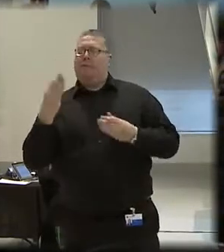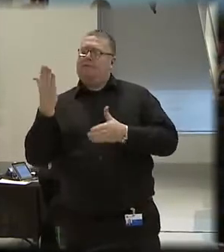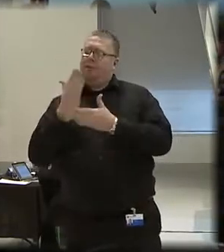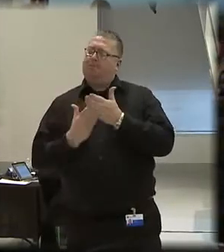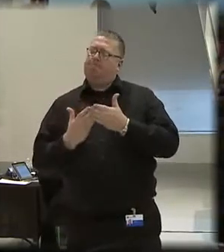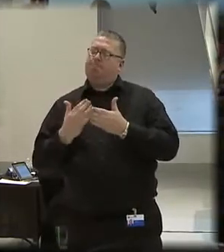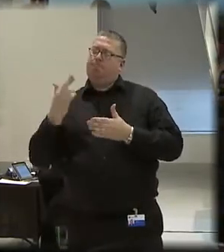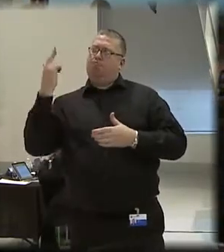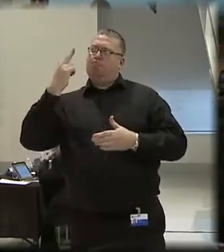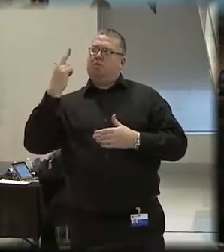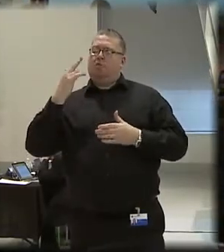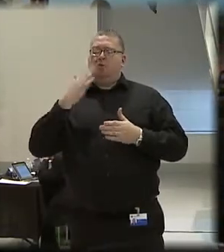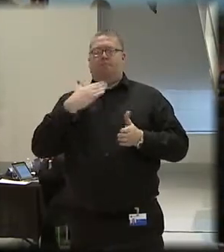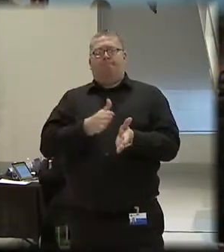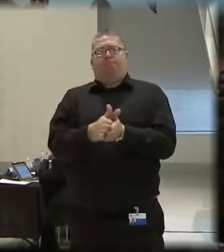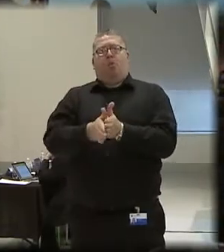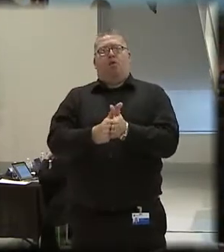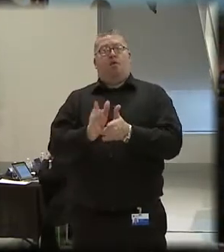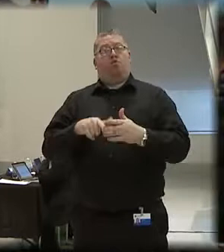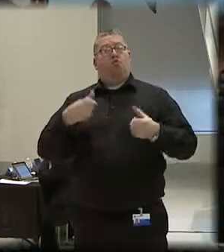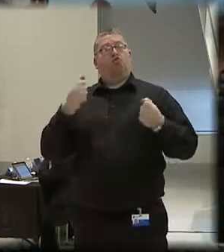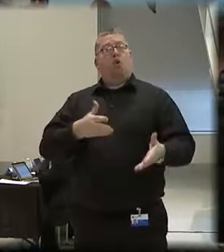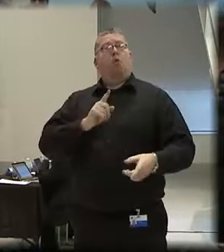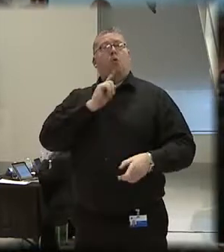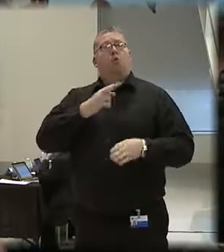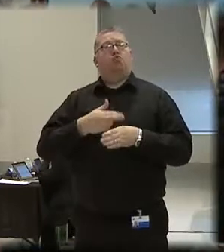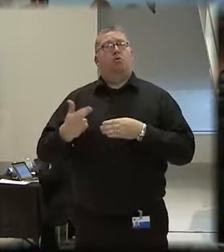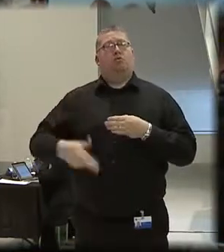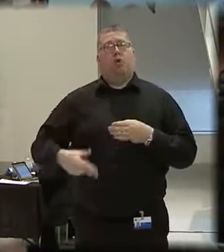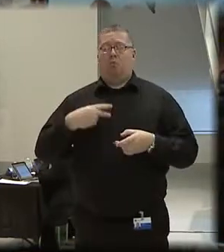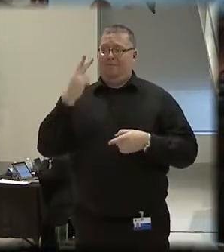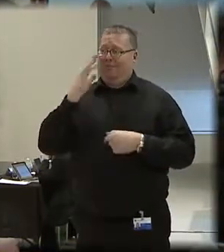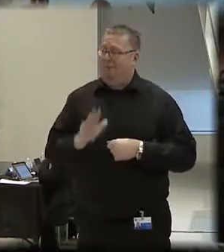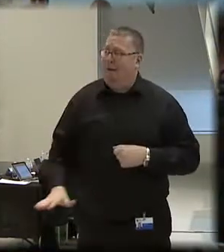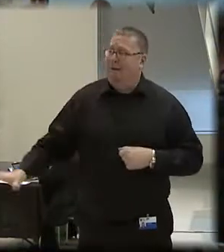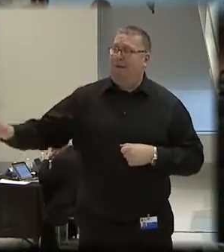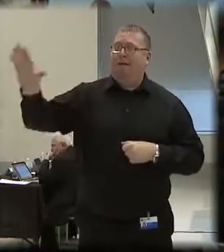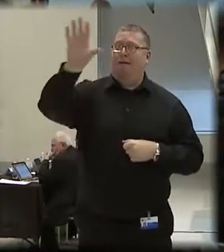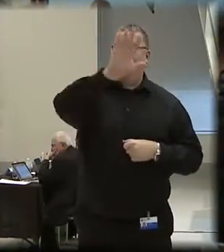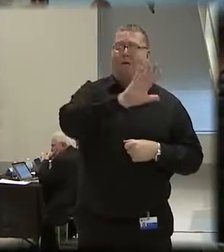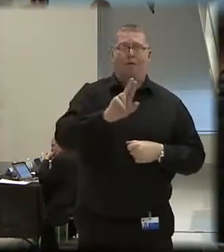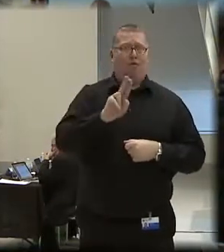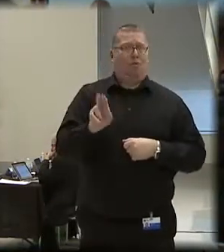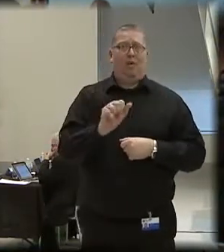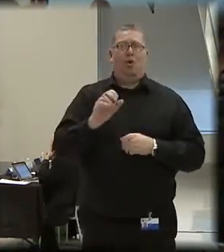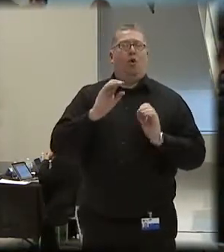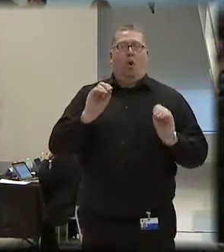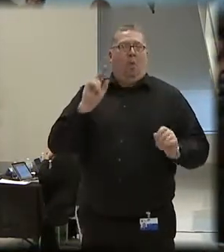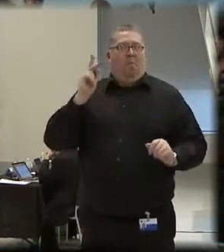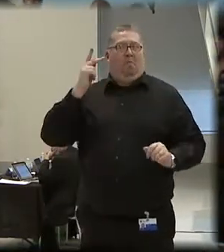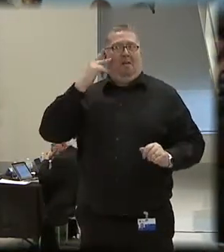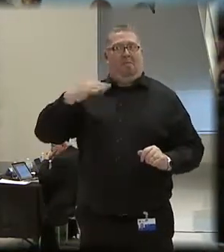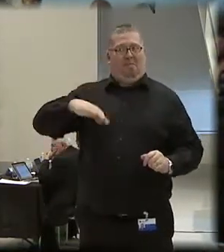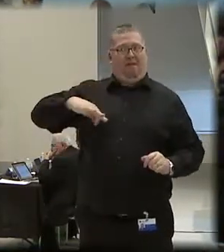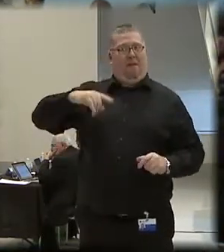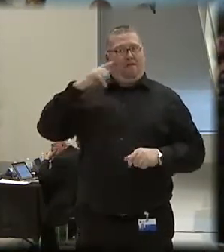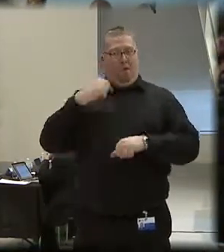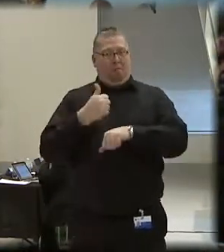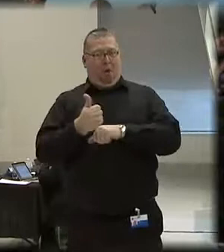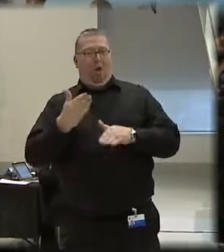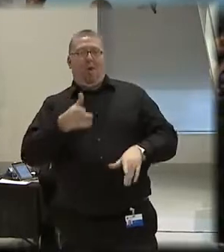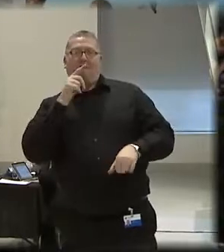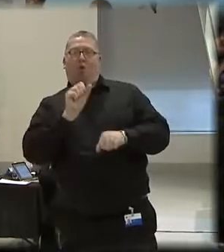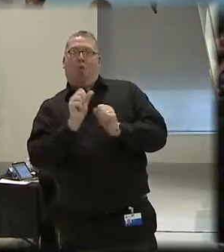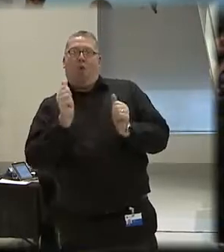to get real results. Time and time again, as we see around the country, there is no political incentive for prosecutors who have to work